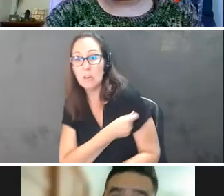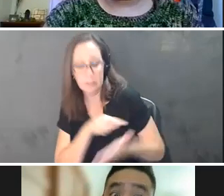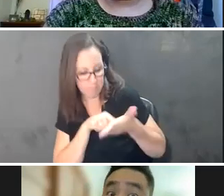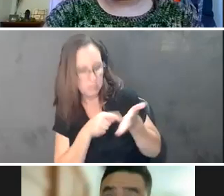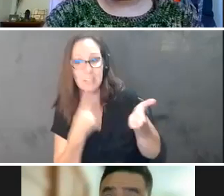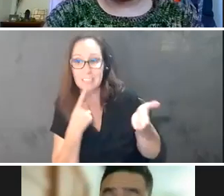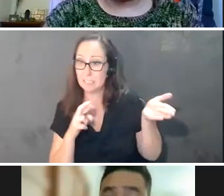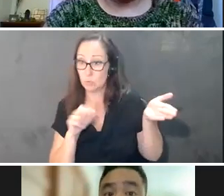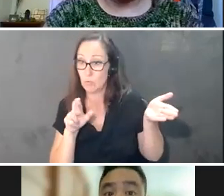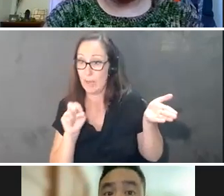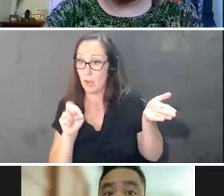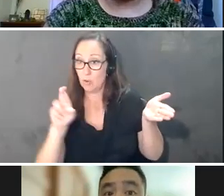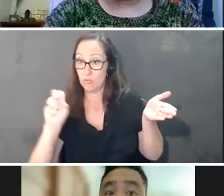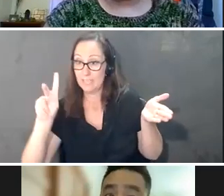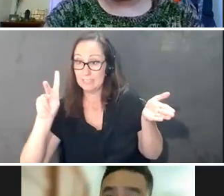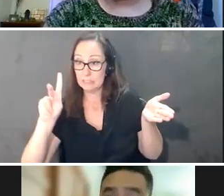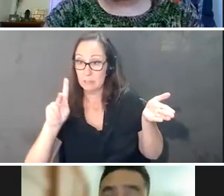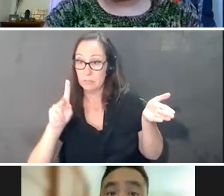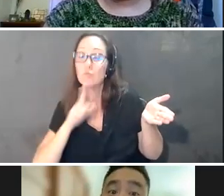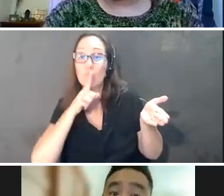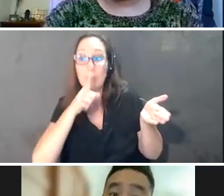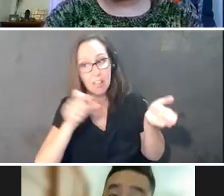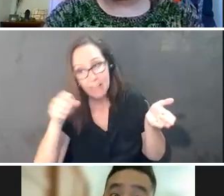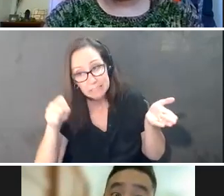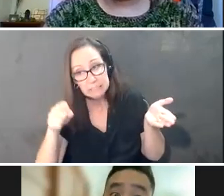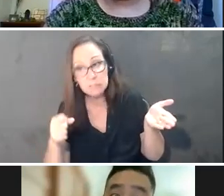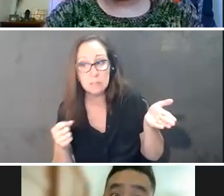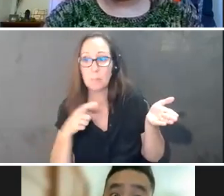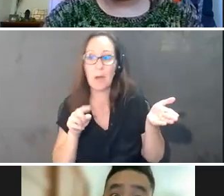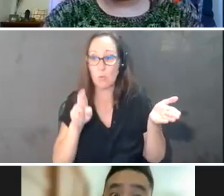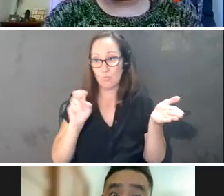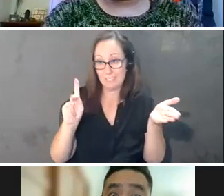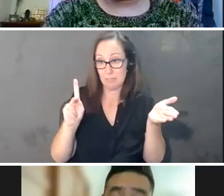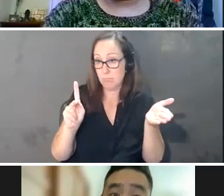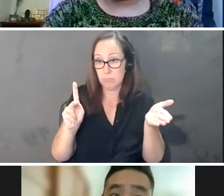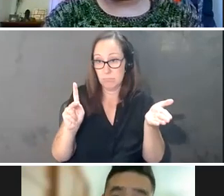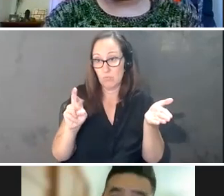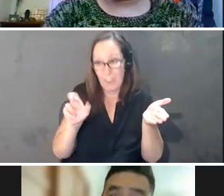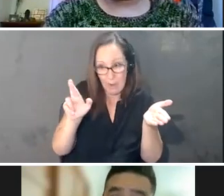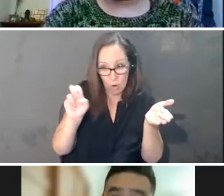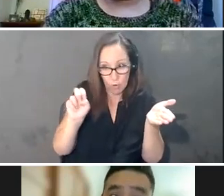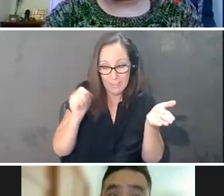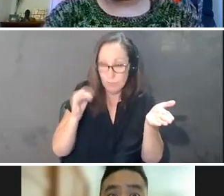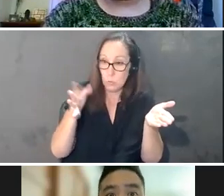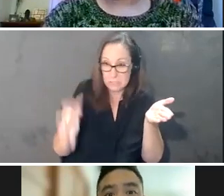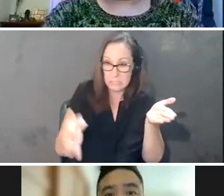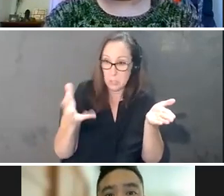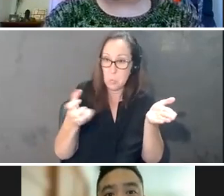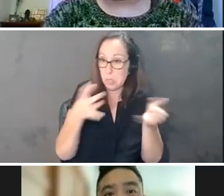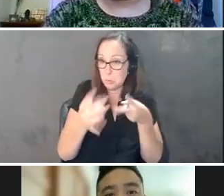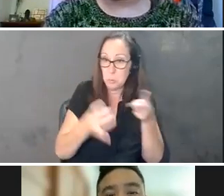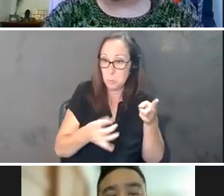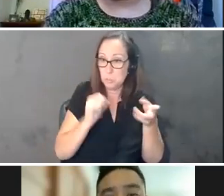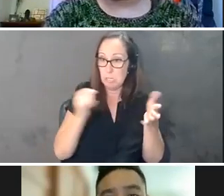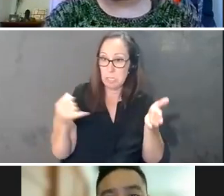risk. It is real, but it's rare. If you want to elect to proceed with this, you can, you know? And so